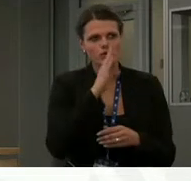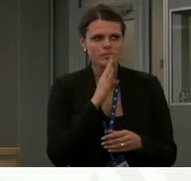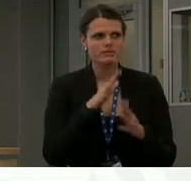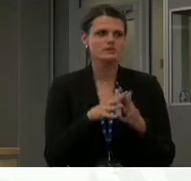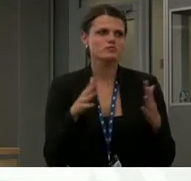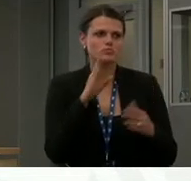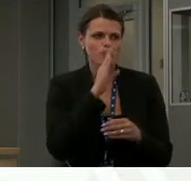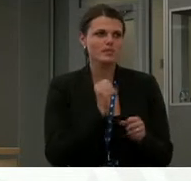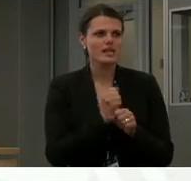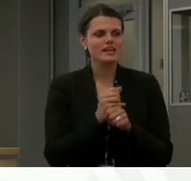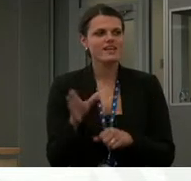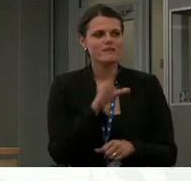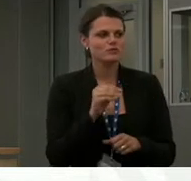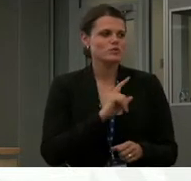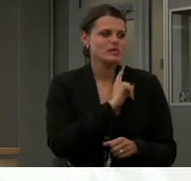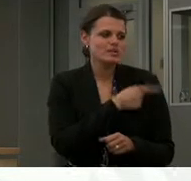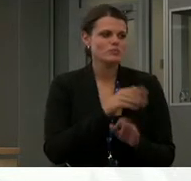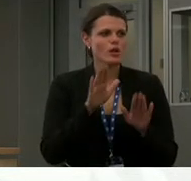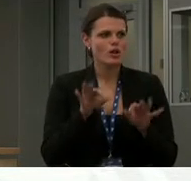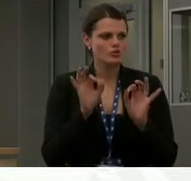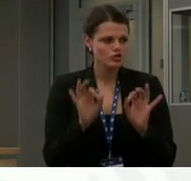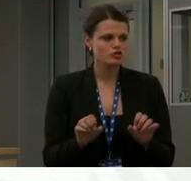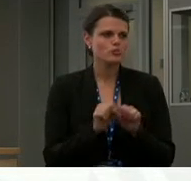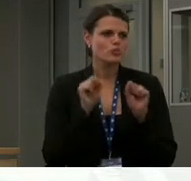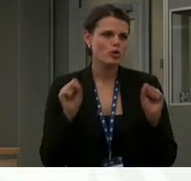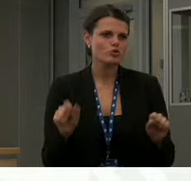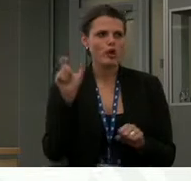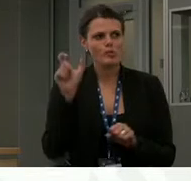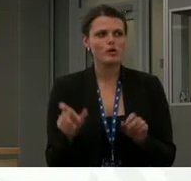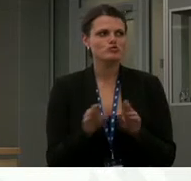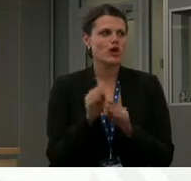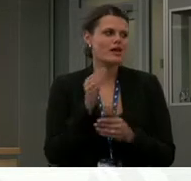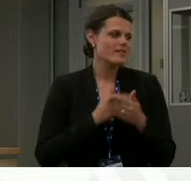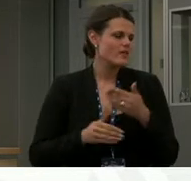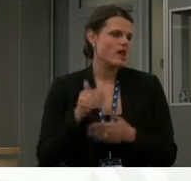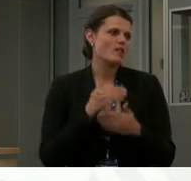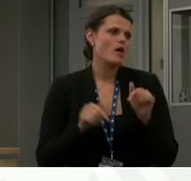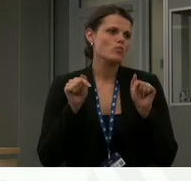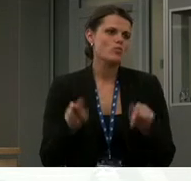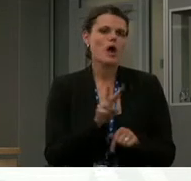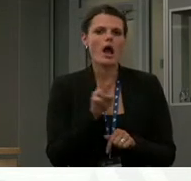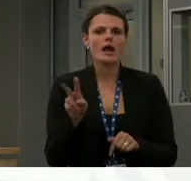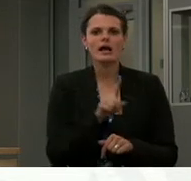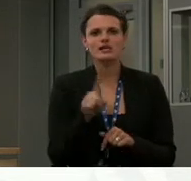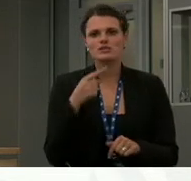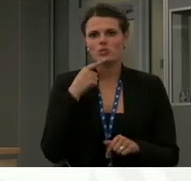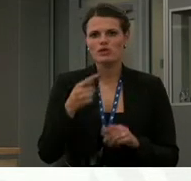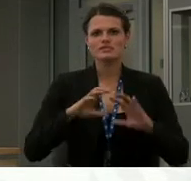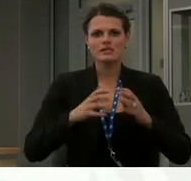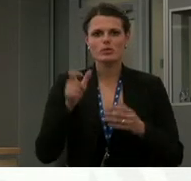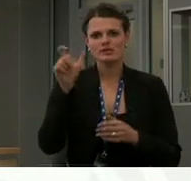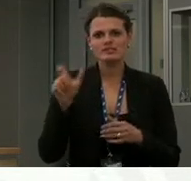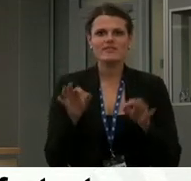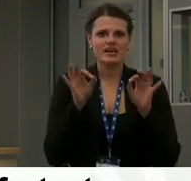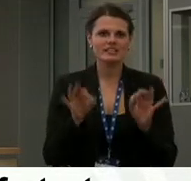I would like to invite you to inspire the national countries to invest greater efforts to ensure